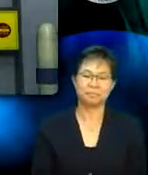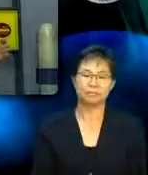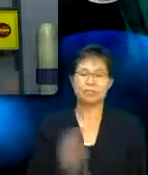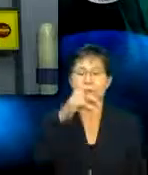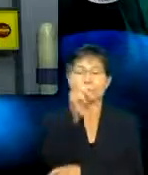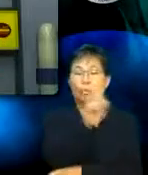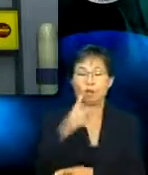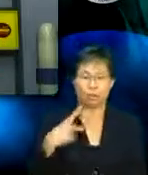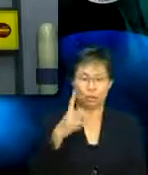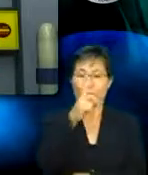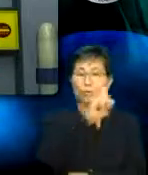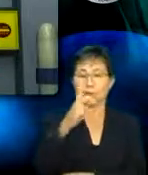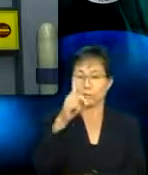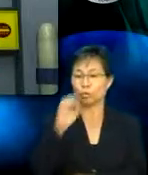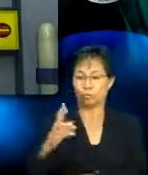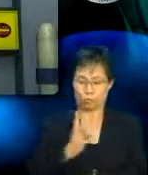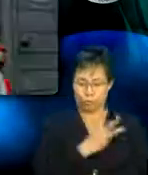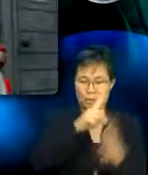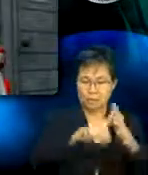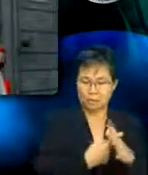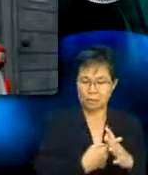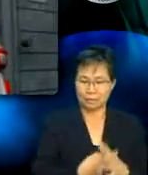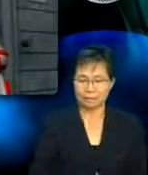Where do we start?